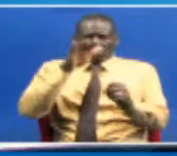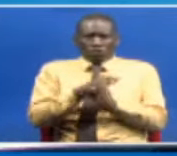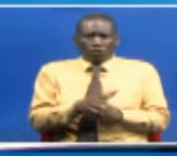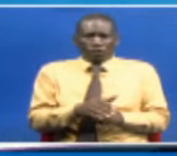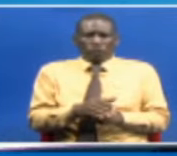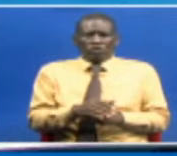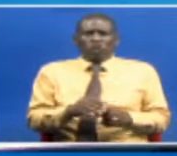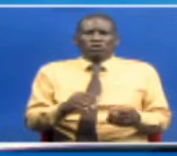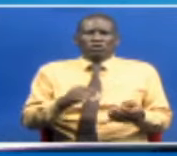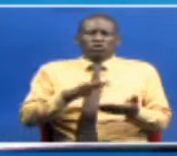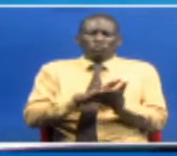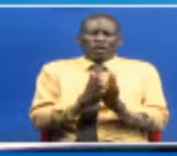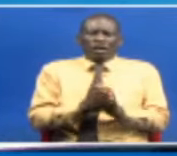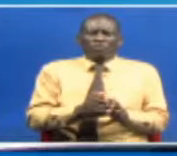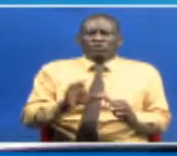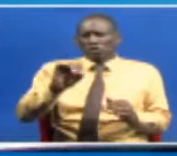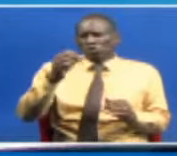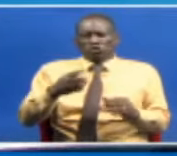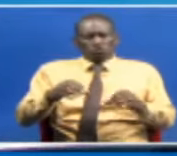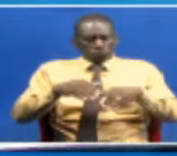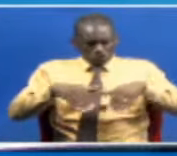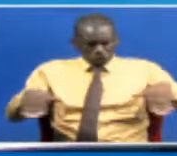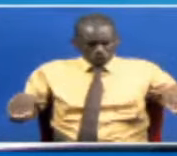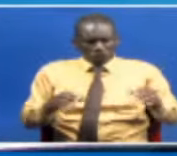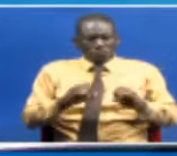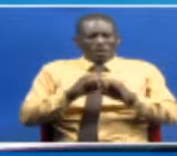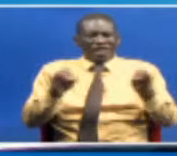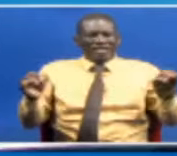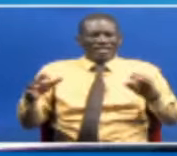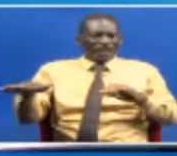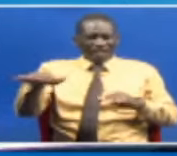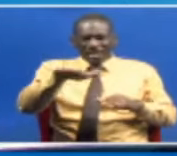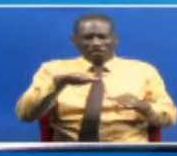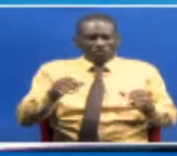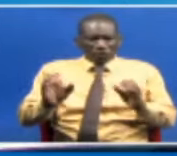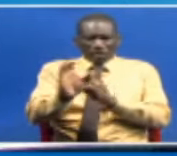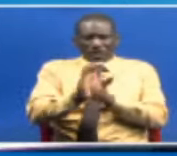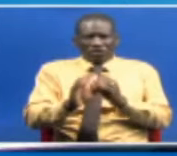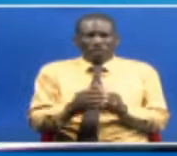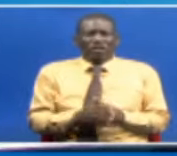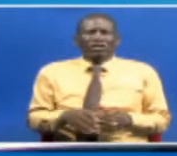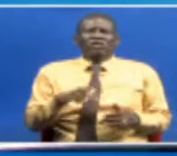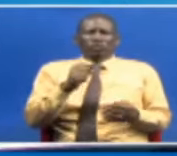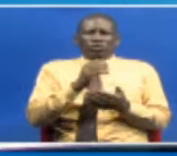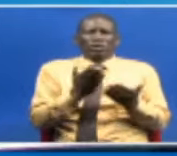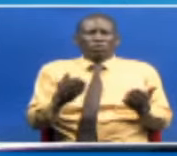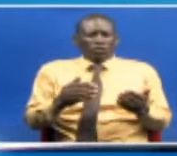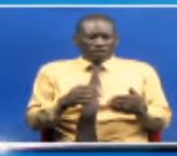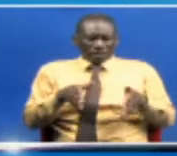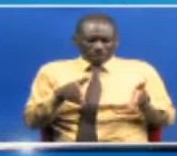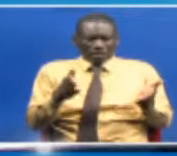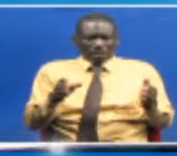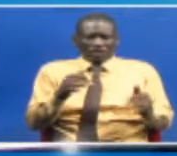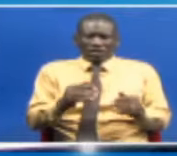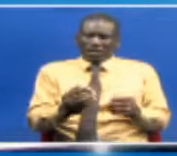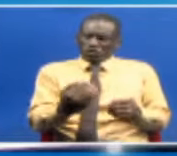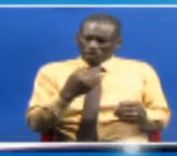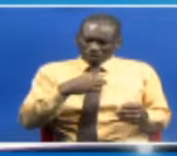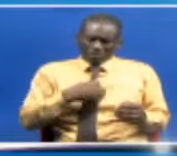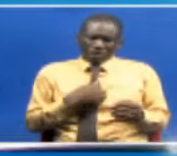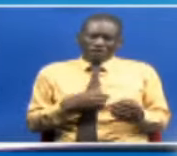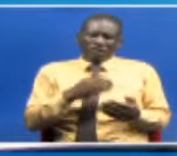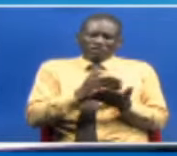neutral or to be basically a clean environment for our country. Mm-hmm. So some of the interventions, like you ask,